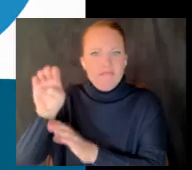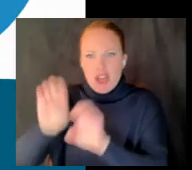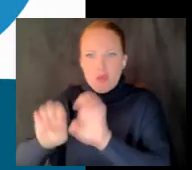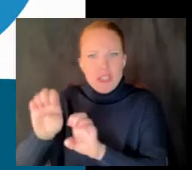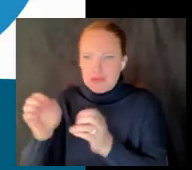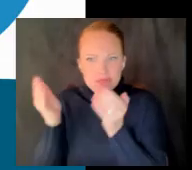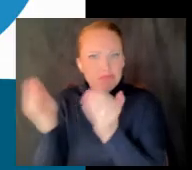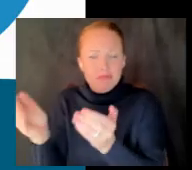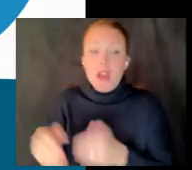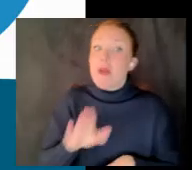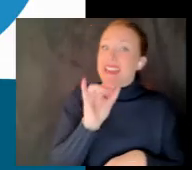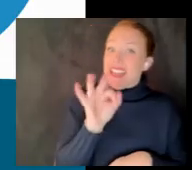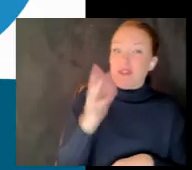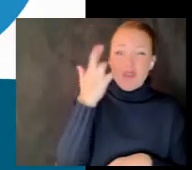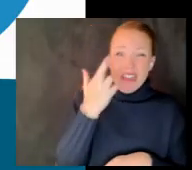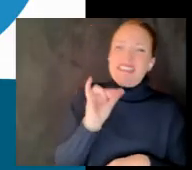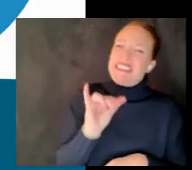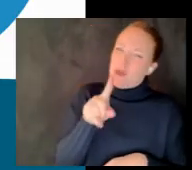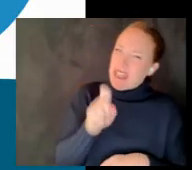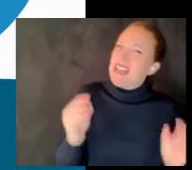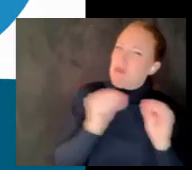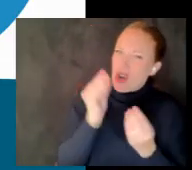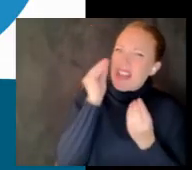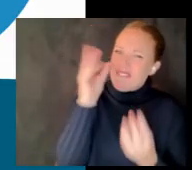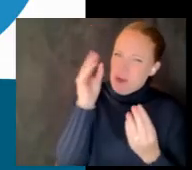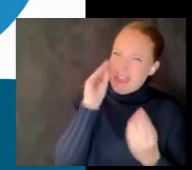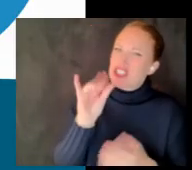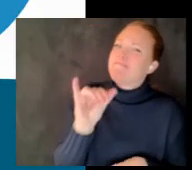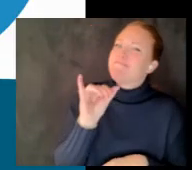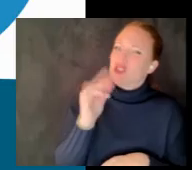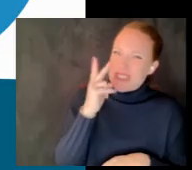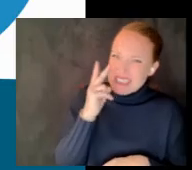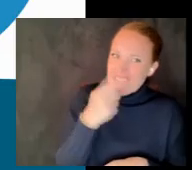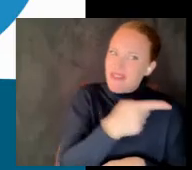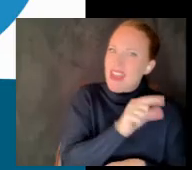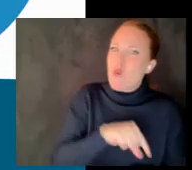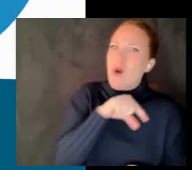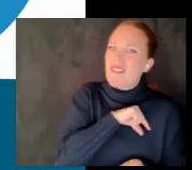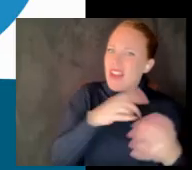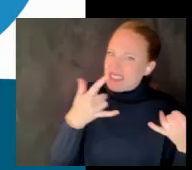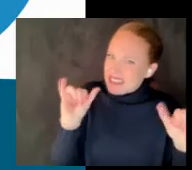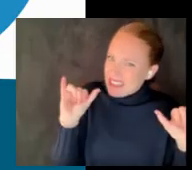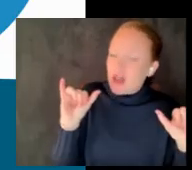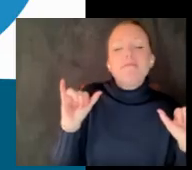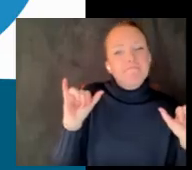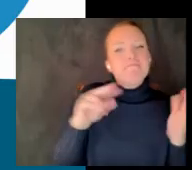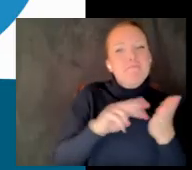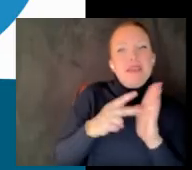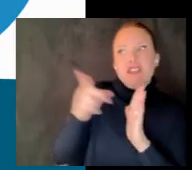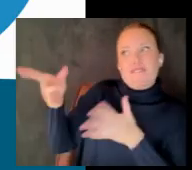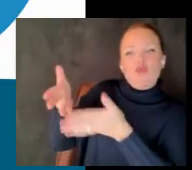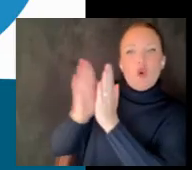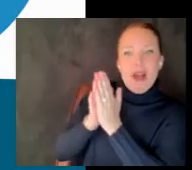additional individual assessments are needed in order to determine if the student continues to qualify, written parental consent for